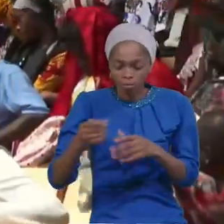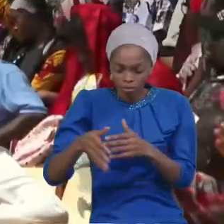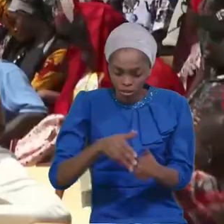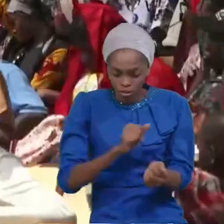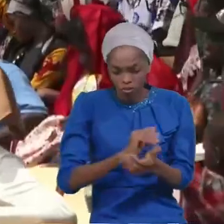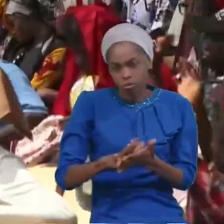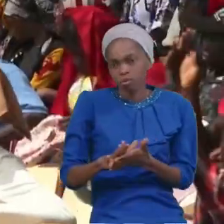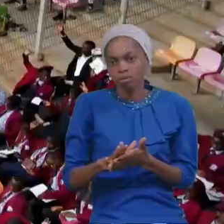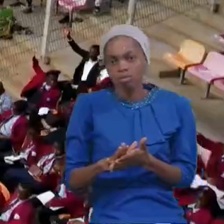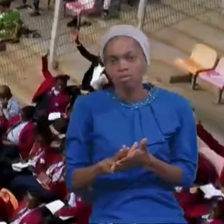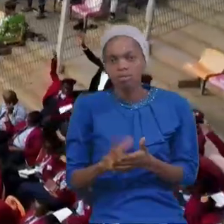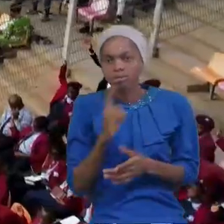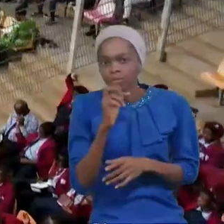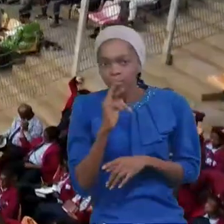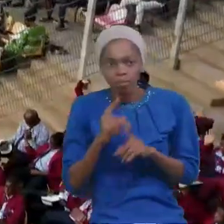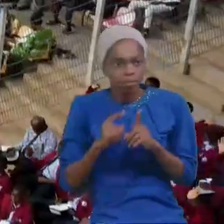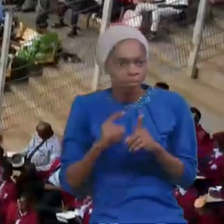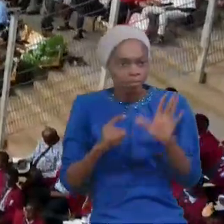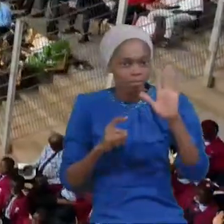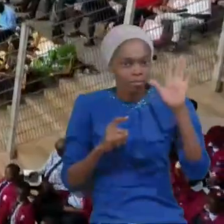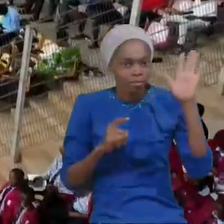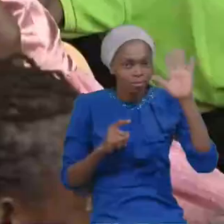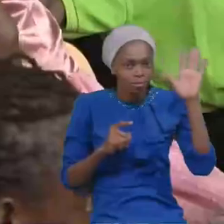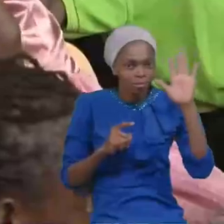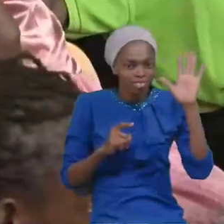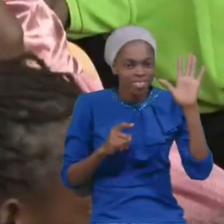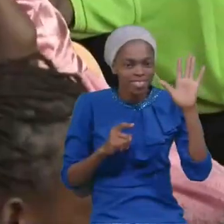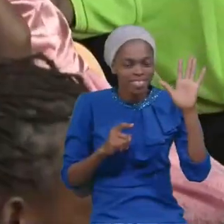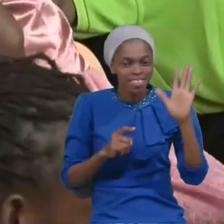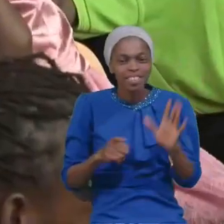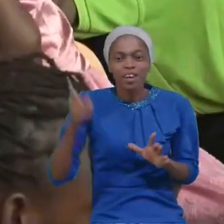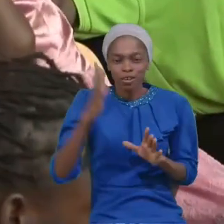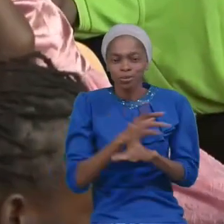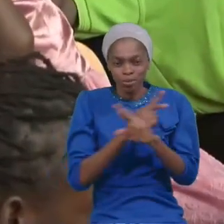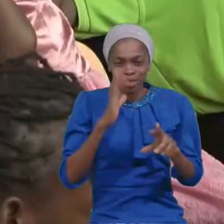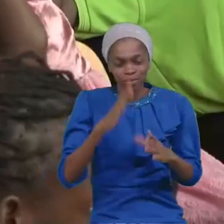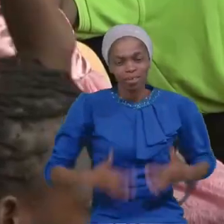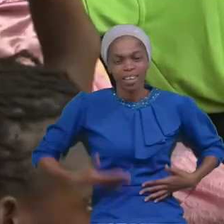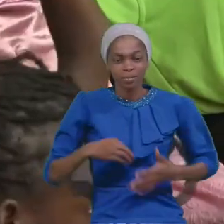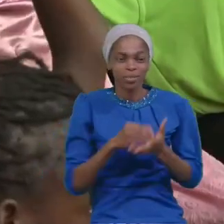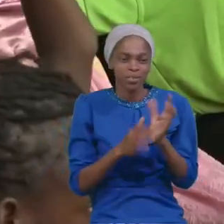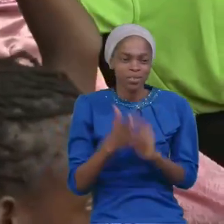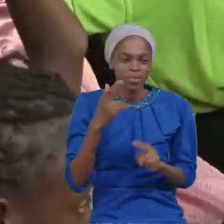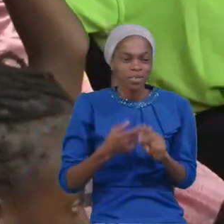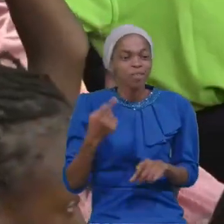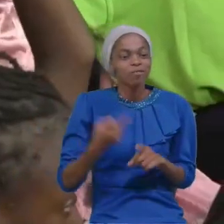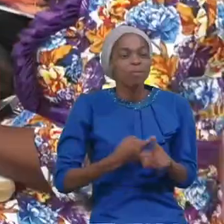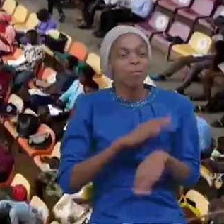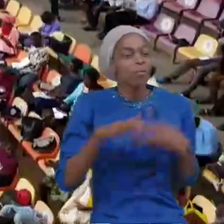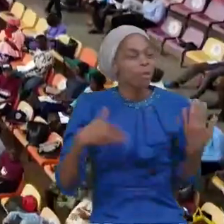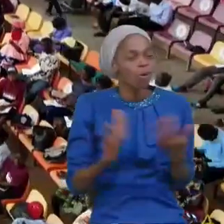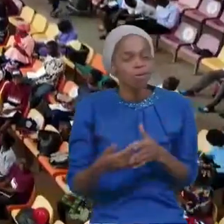life from all destruction. Devastation, no more. Destruction, no